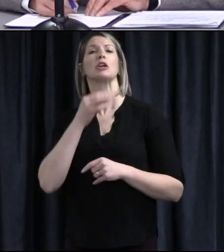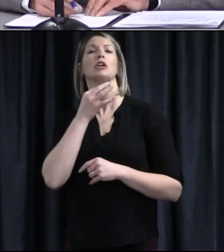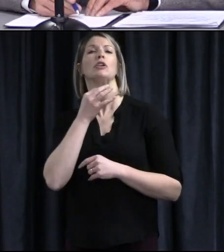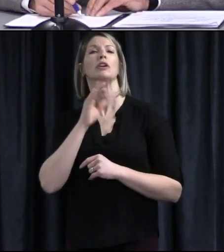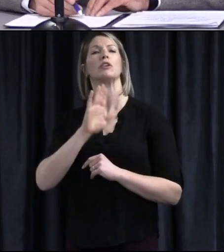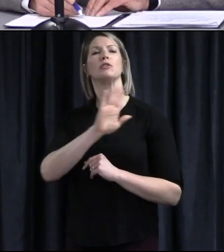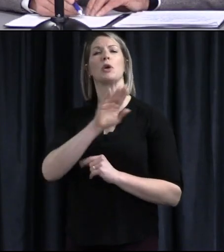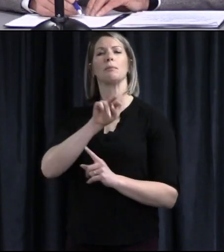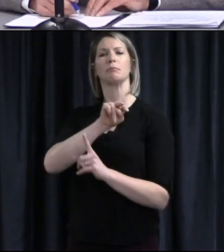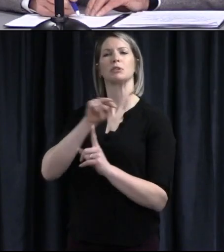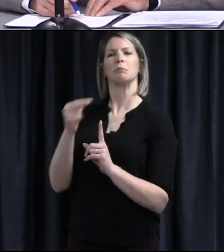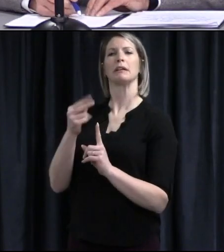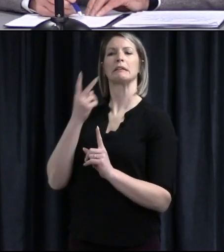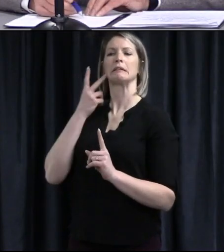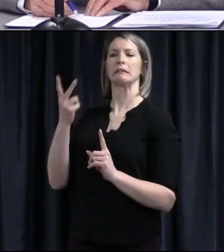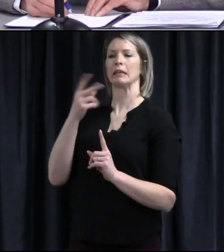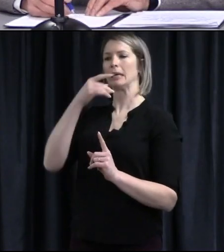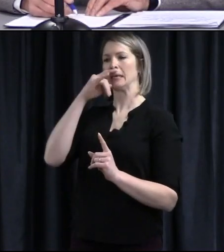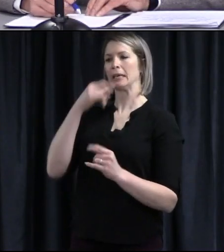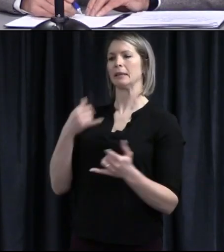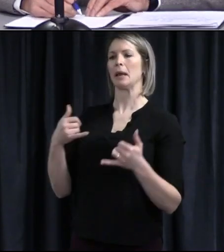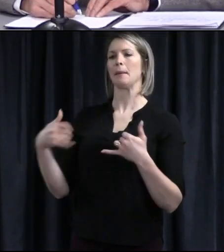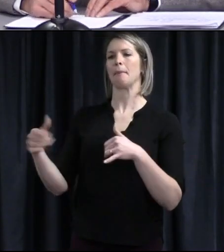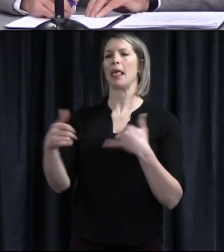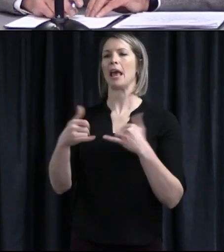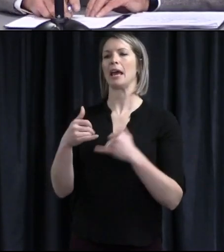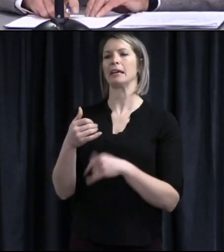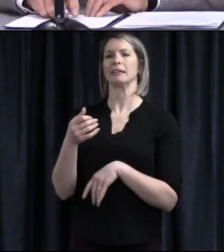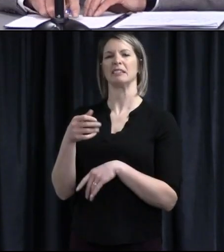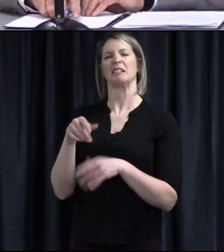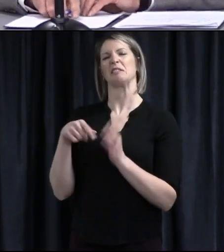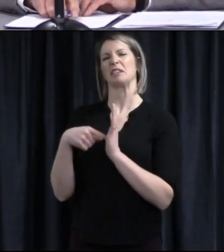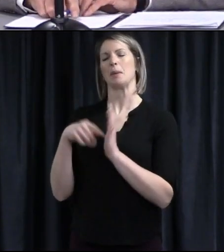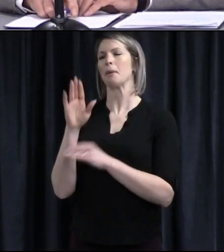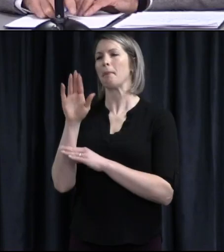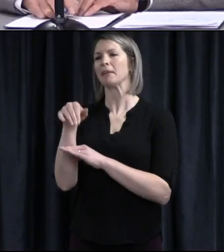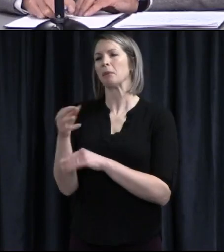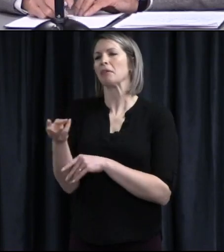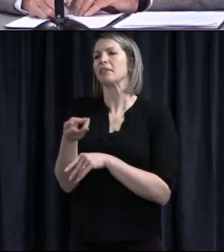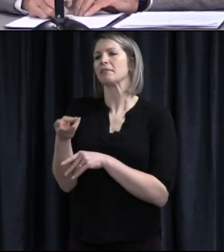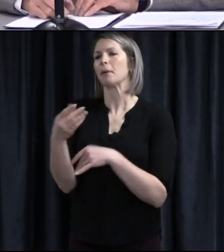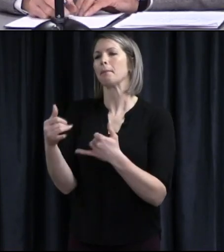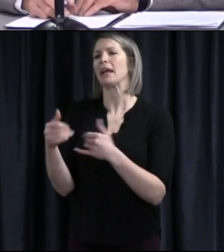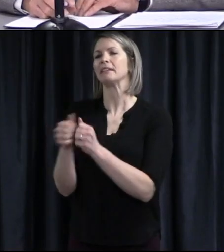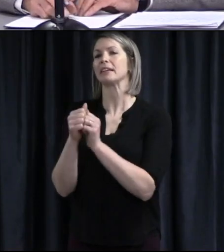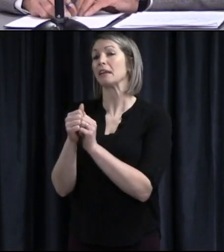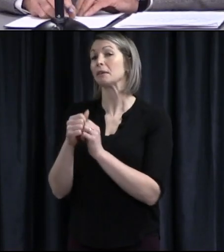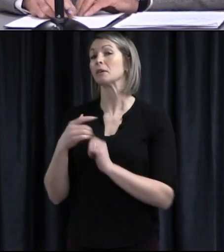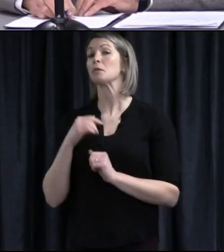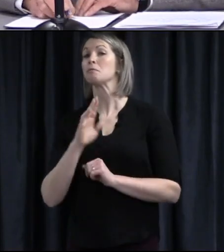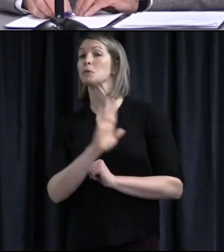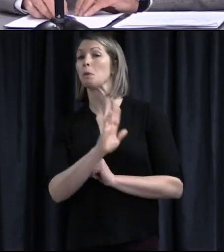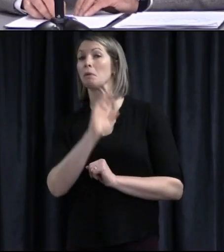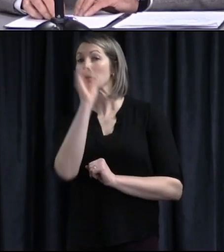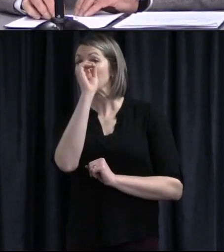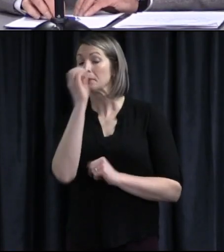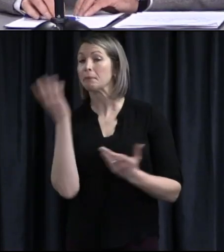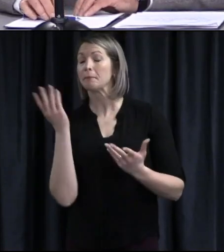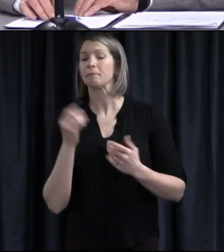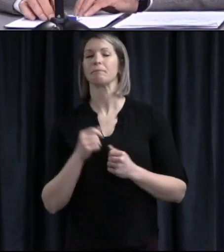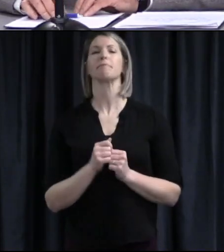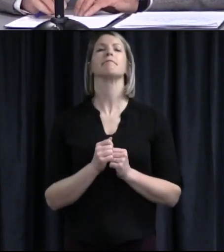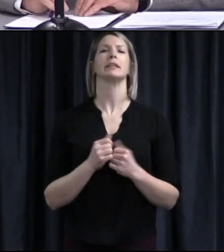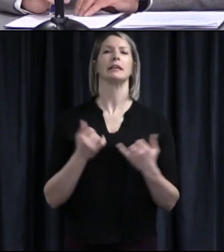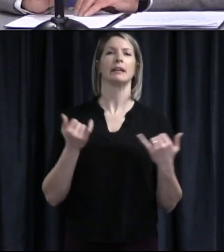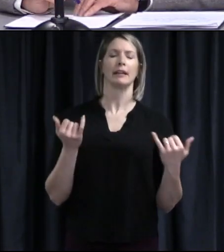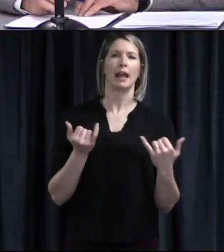position on such little kids' activities like that be? So what we're recommending at this time is that